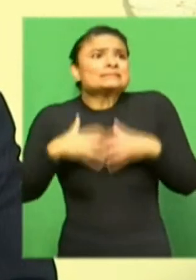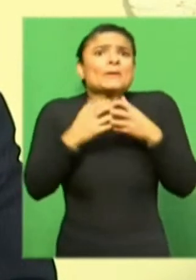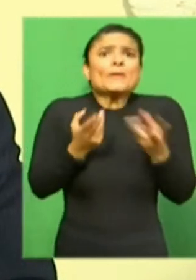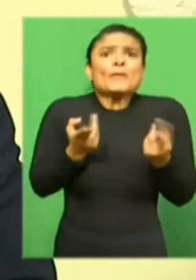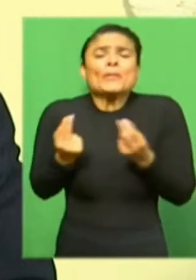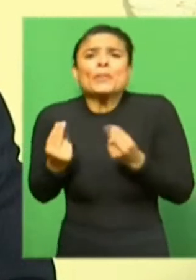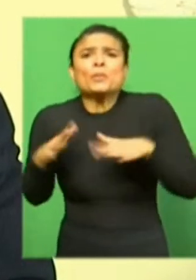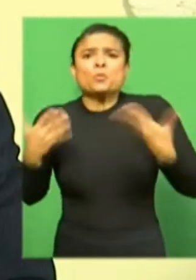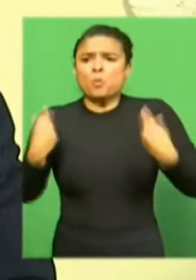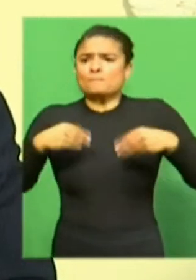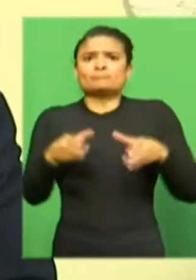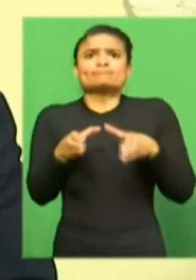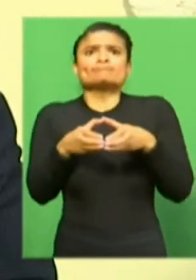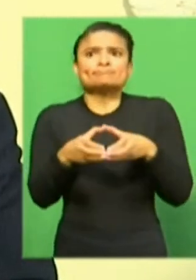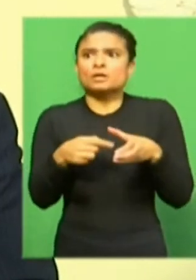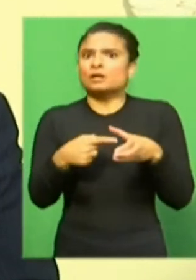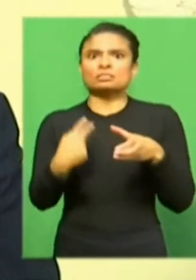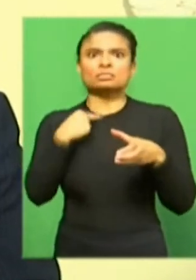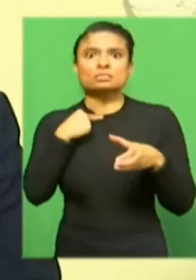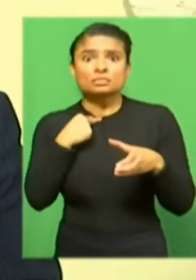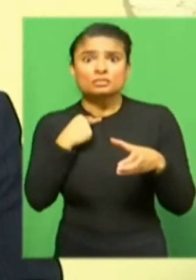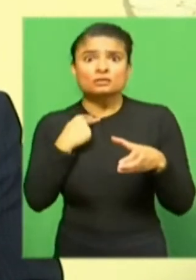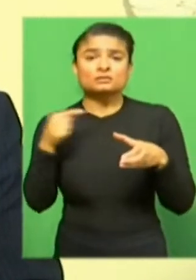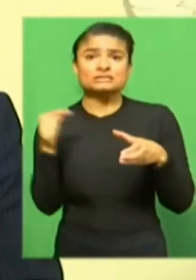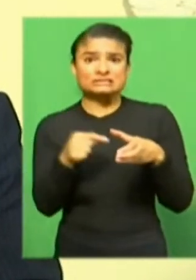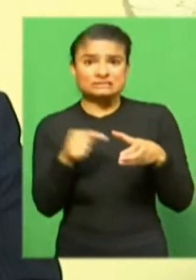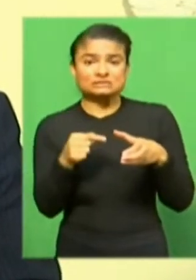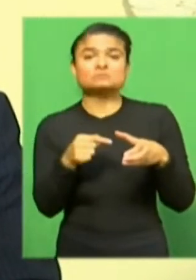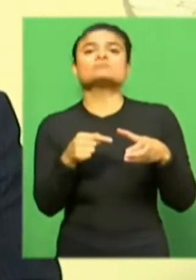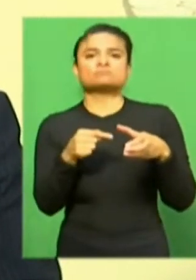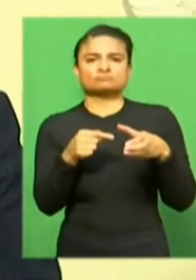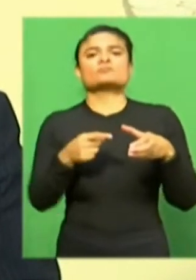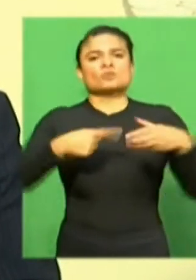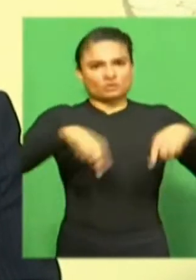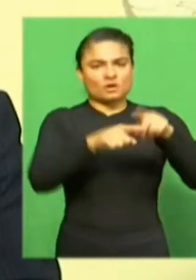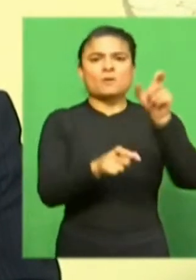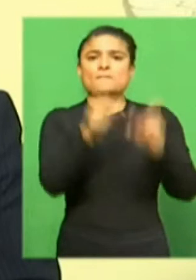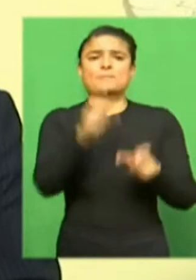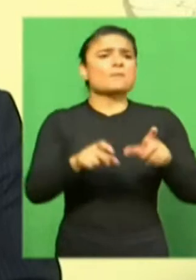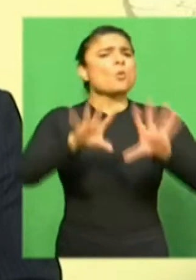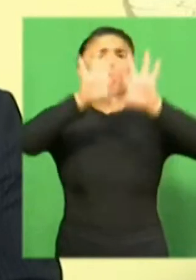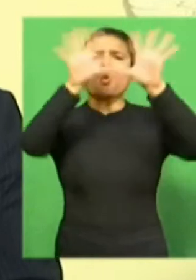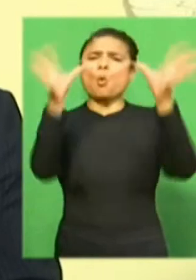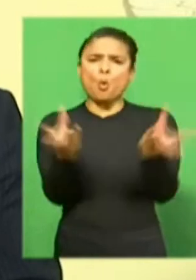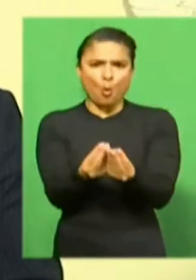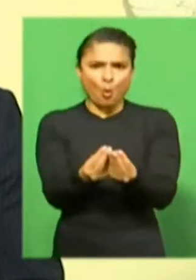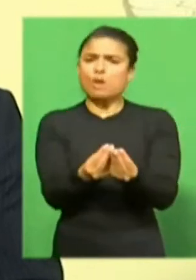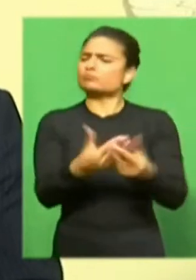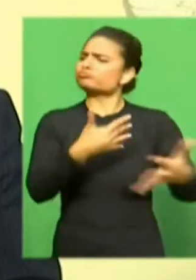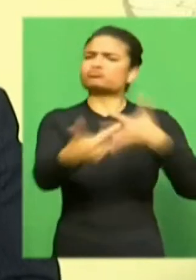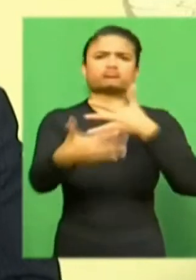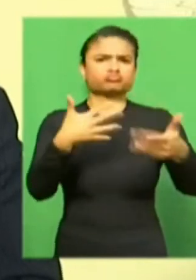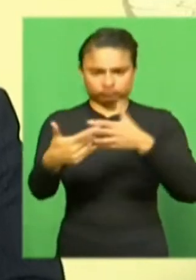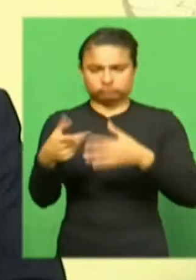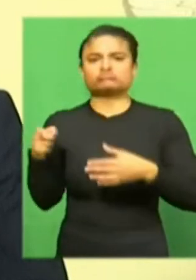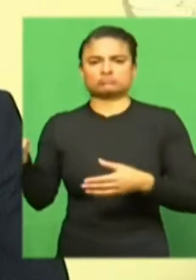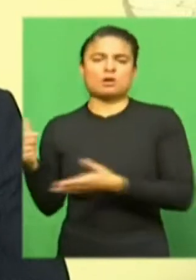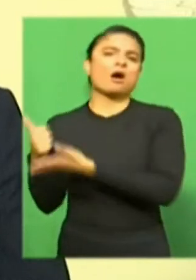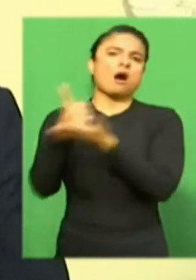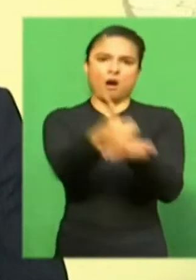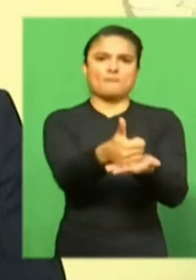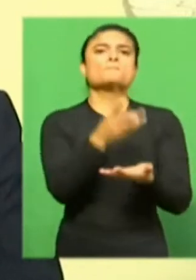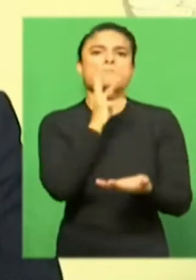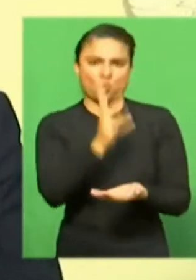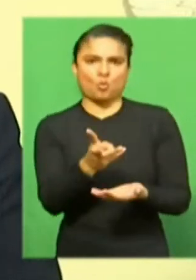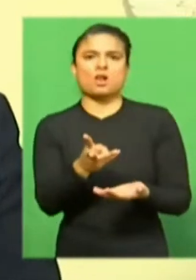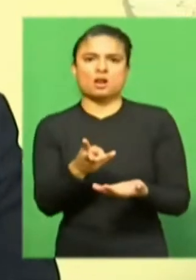informal. Many of these businesses have lost everything and will not be able to rebuild